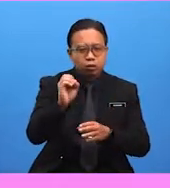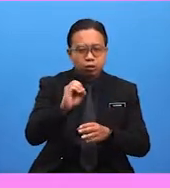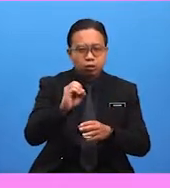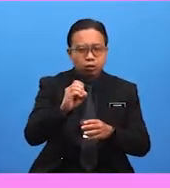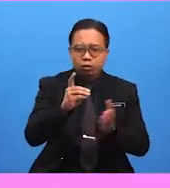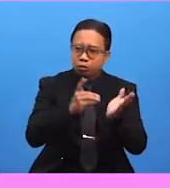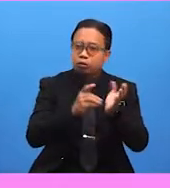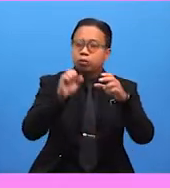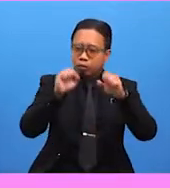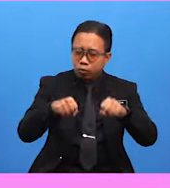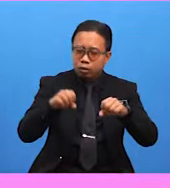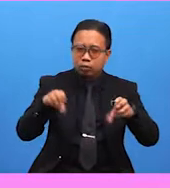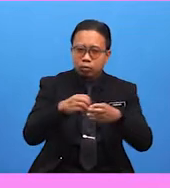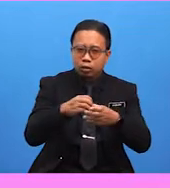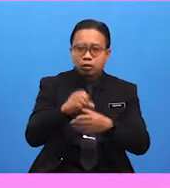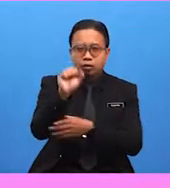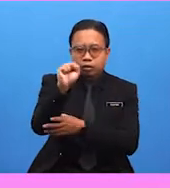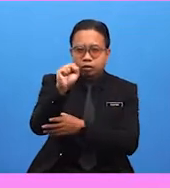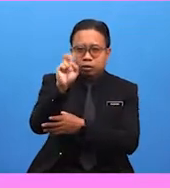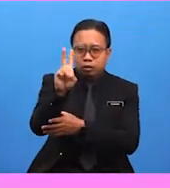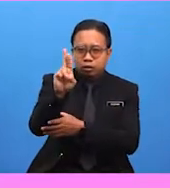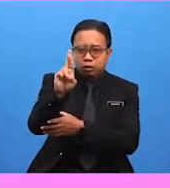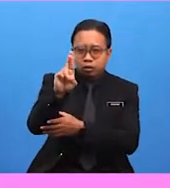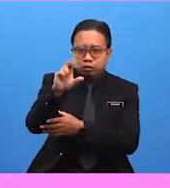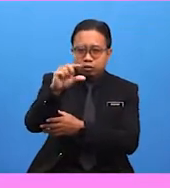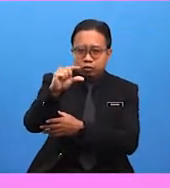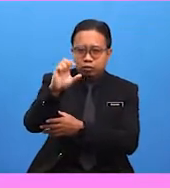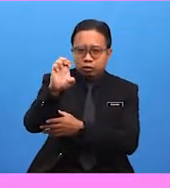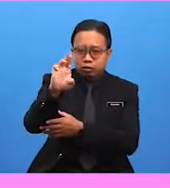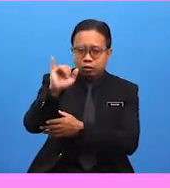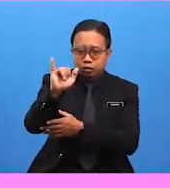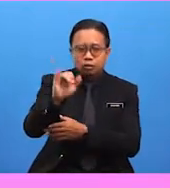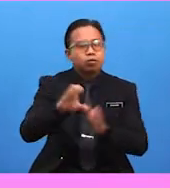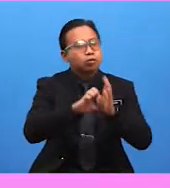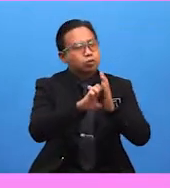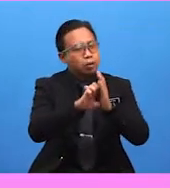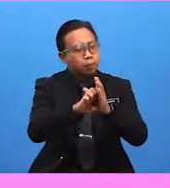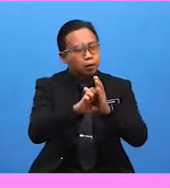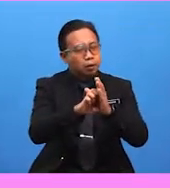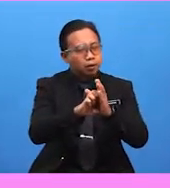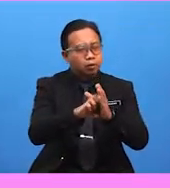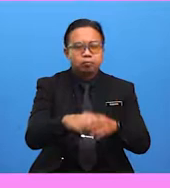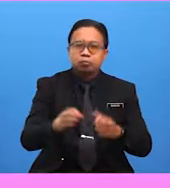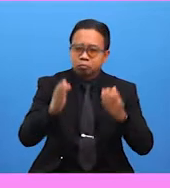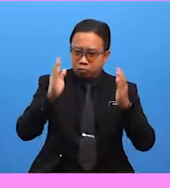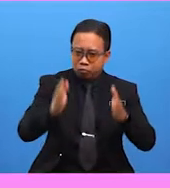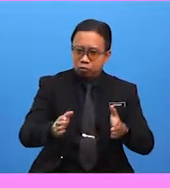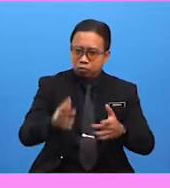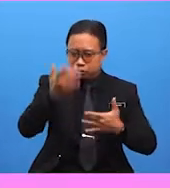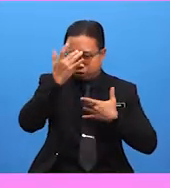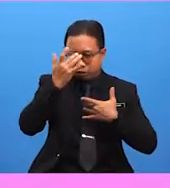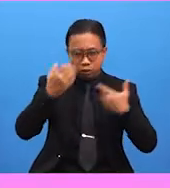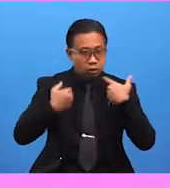there. For example, the patient may be in Sarawak, but if the